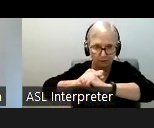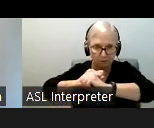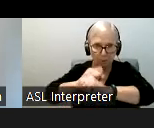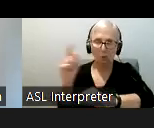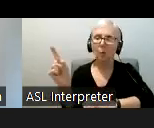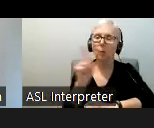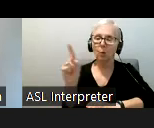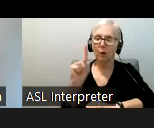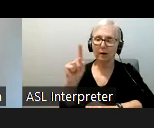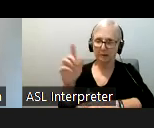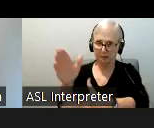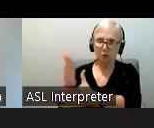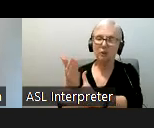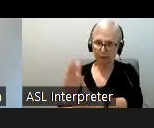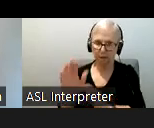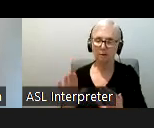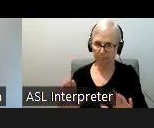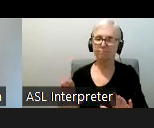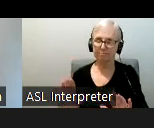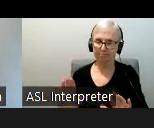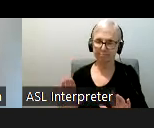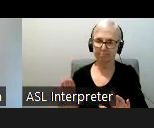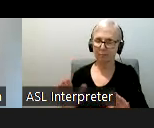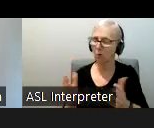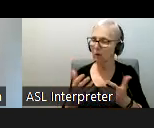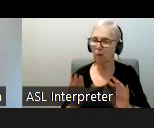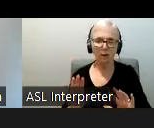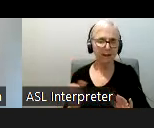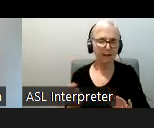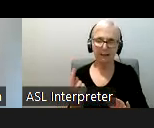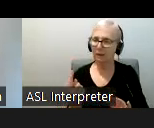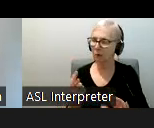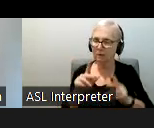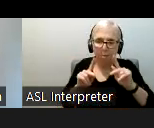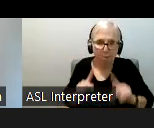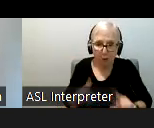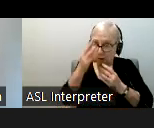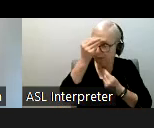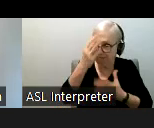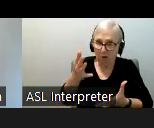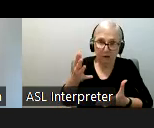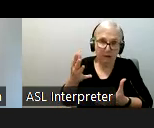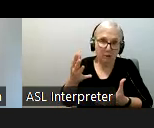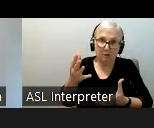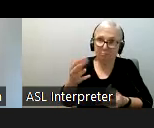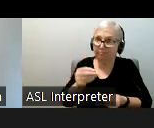wherever it ends up, to make sure that we don't have anyone who has their personal information